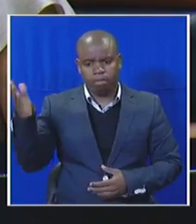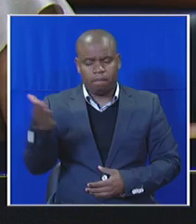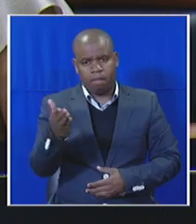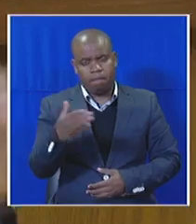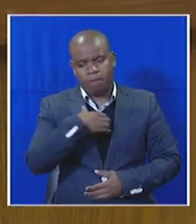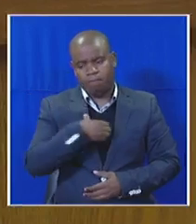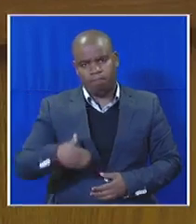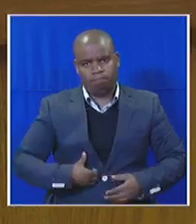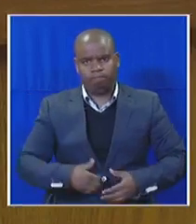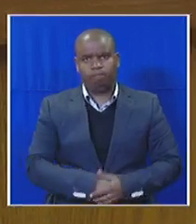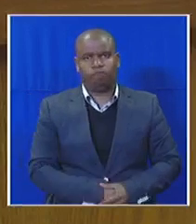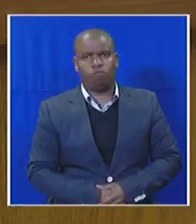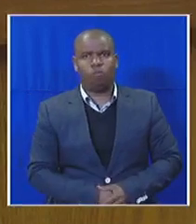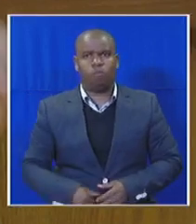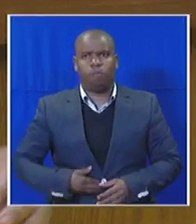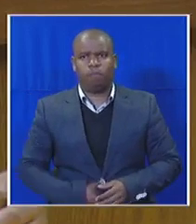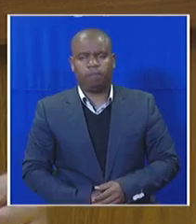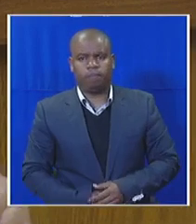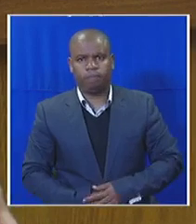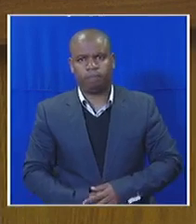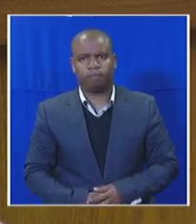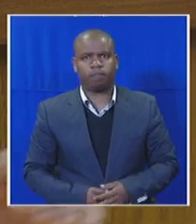Thank you, Madam Speaker.